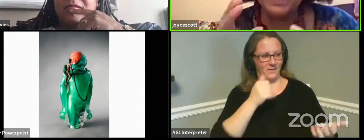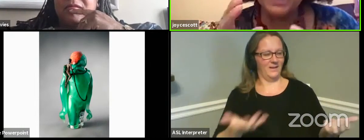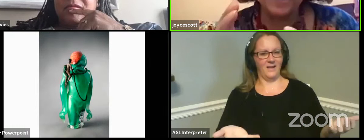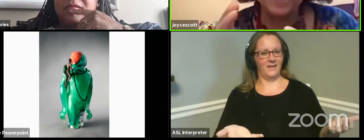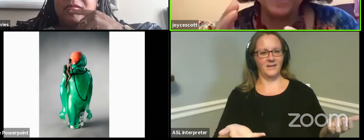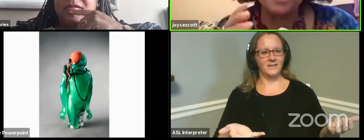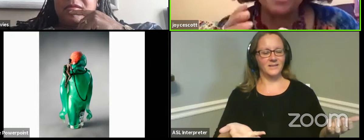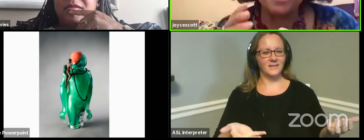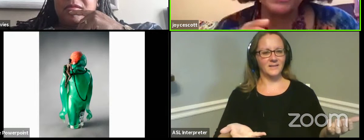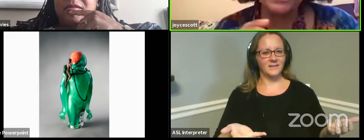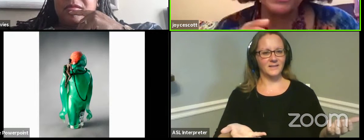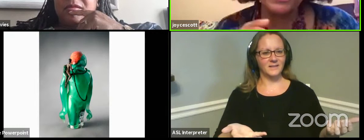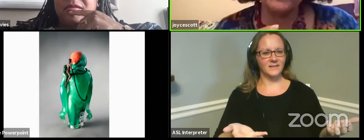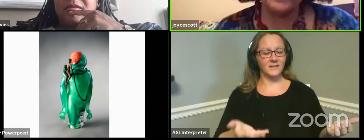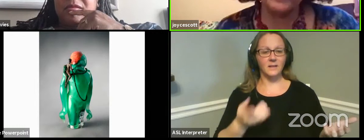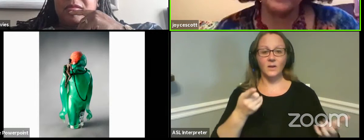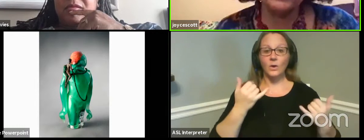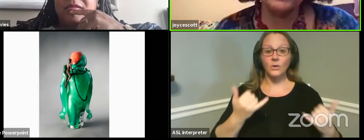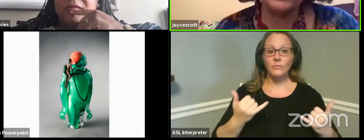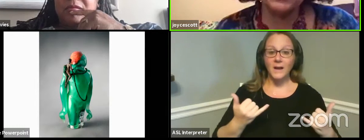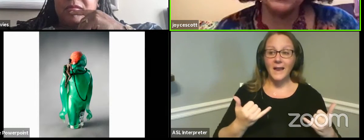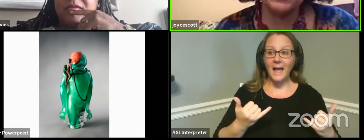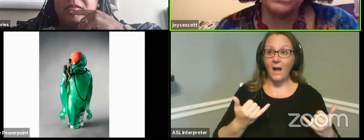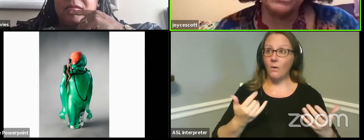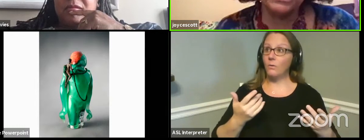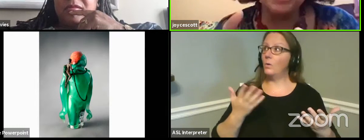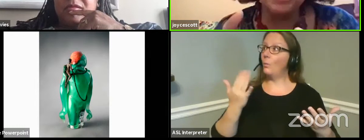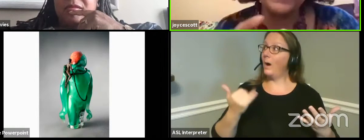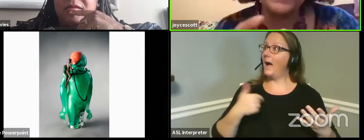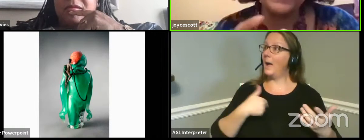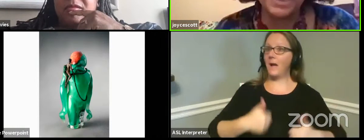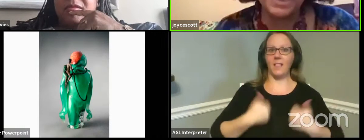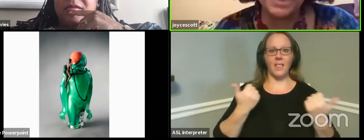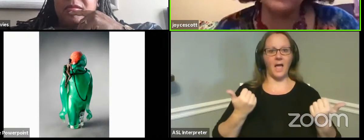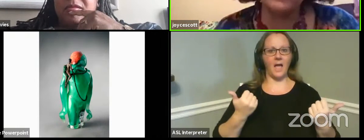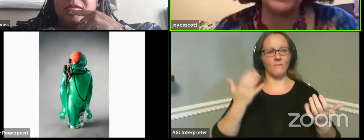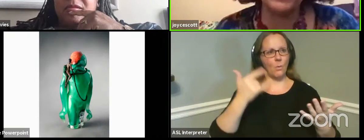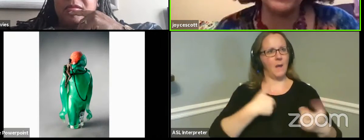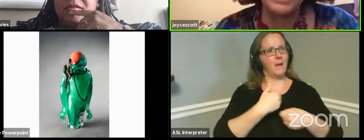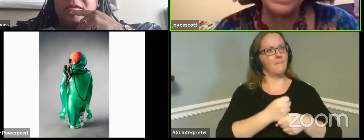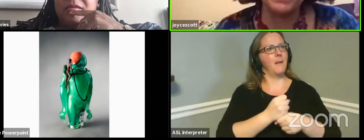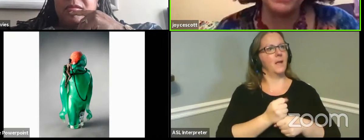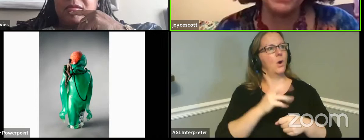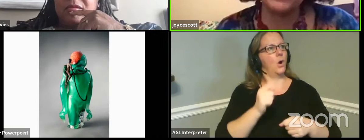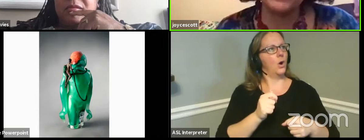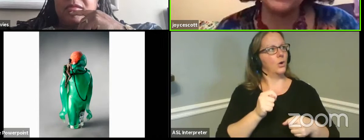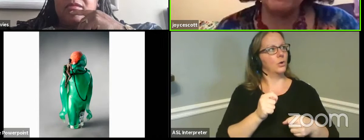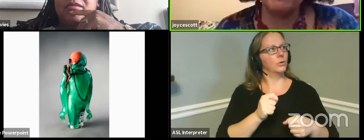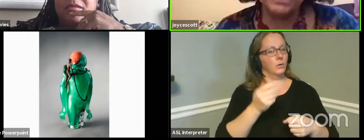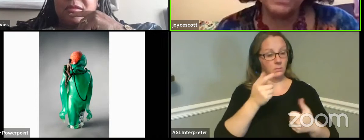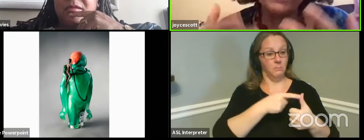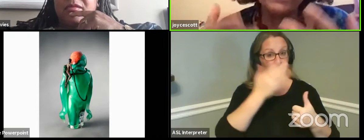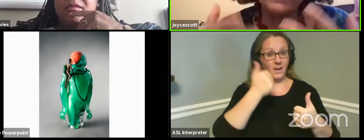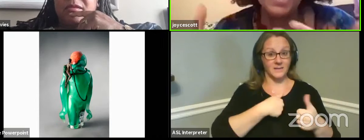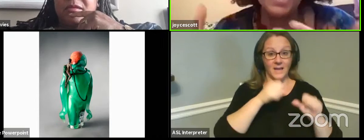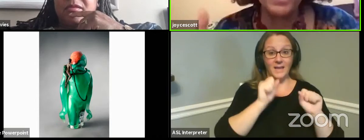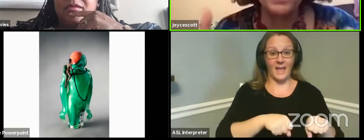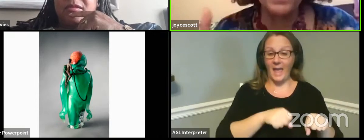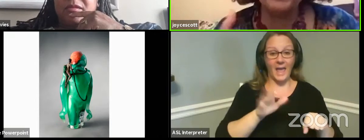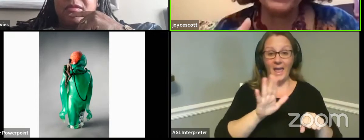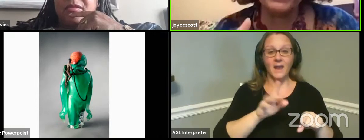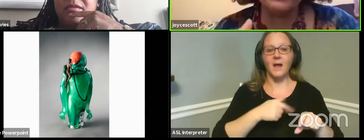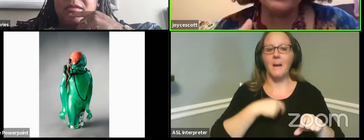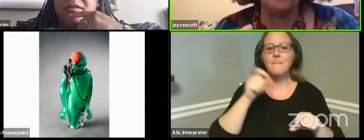Why am I alive right now making art the way I do? Not only because I can, it's because I must. It's my way